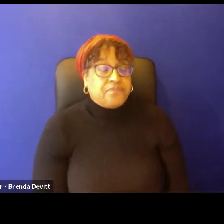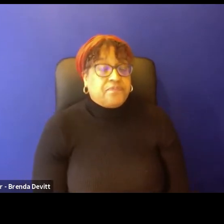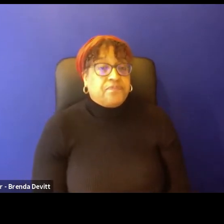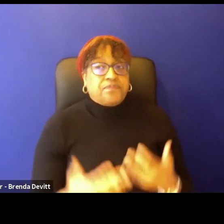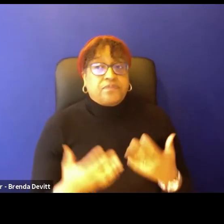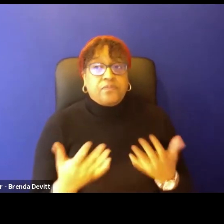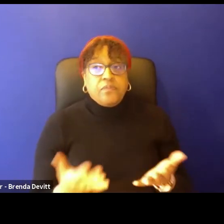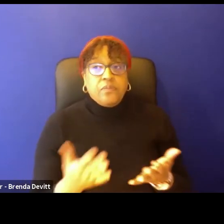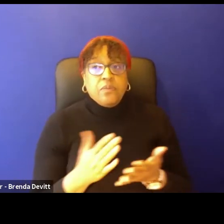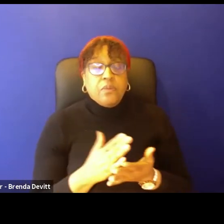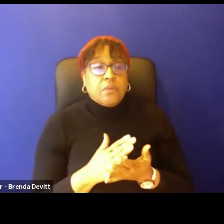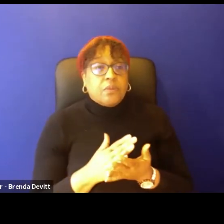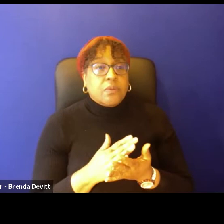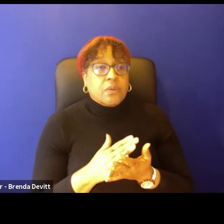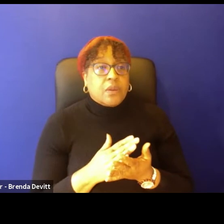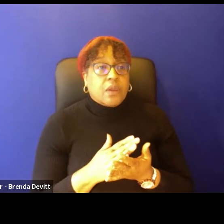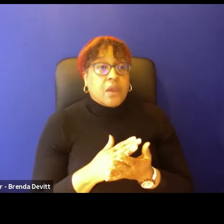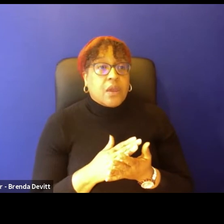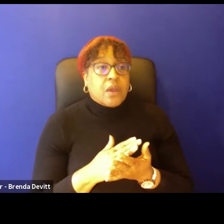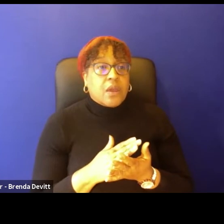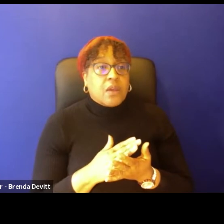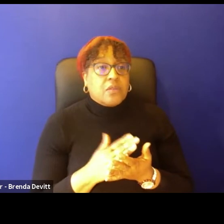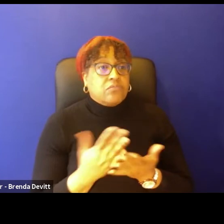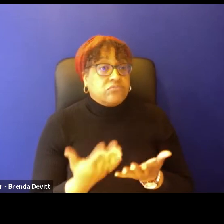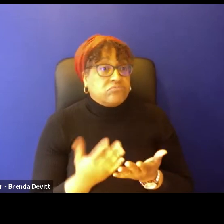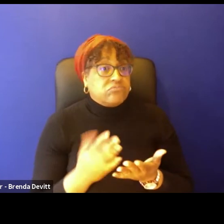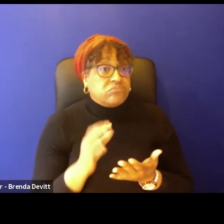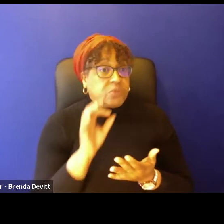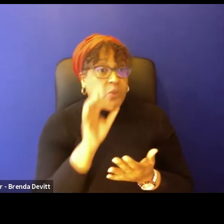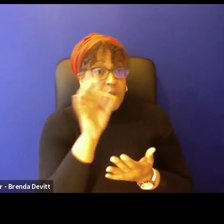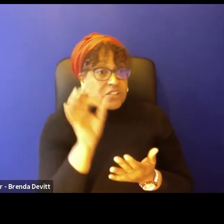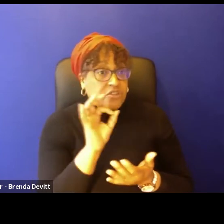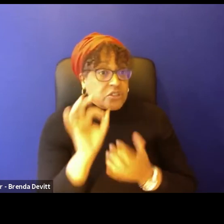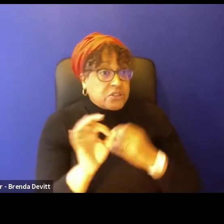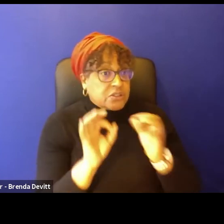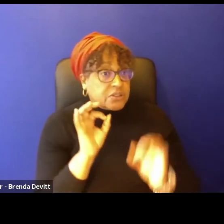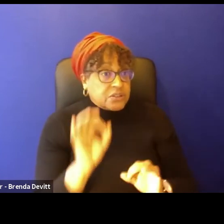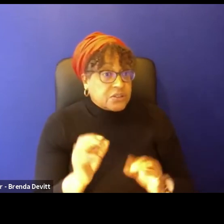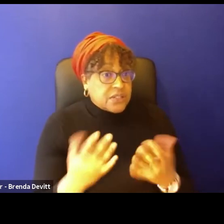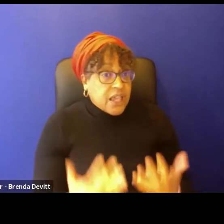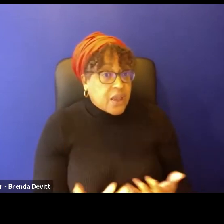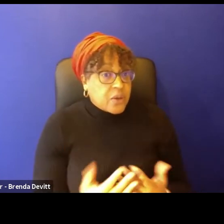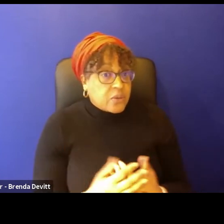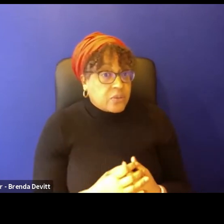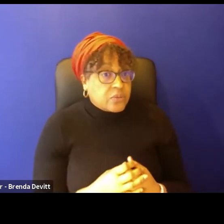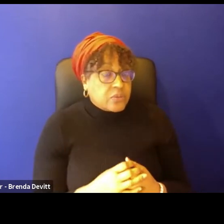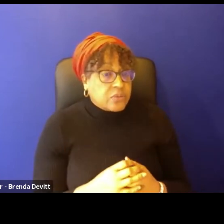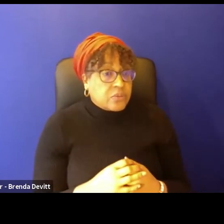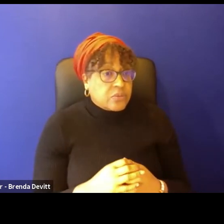of facilitating whether we just go into Q&A now, or